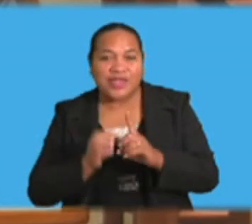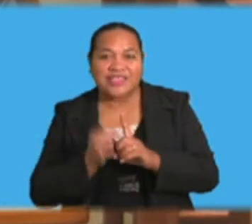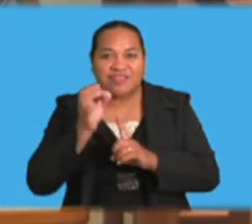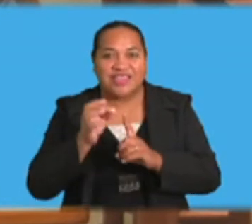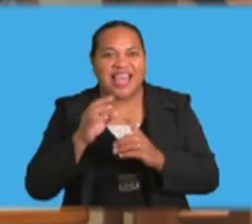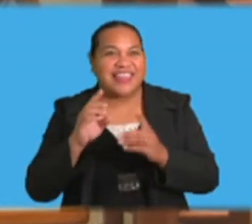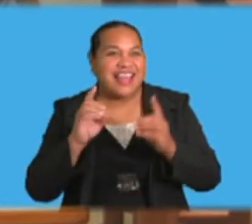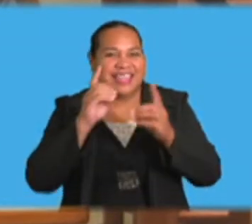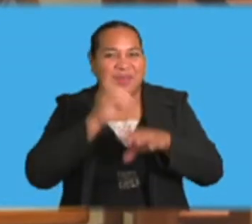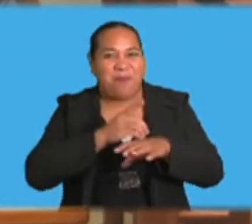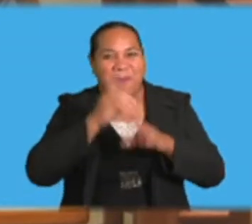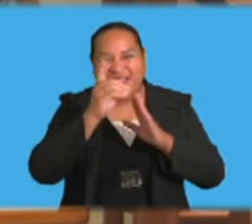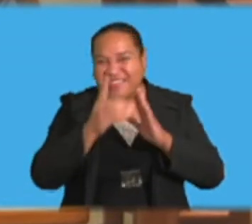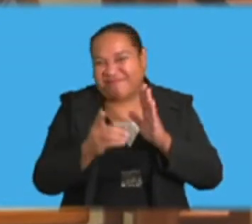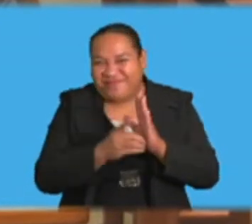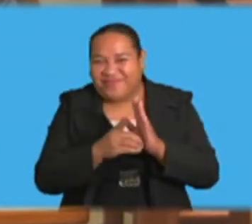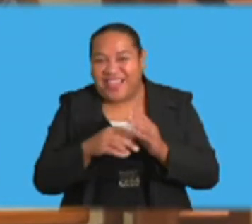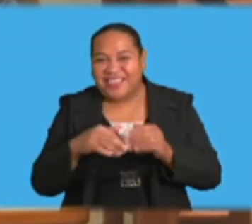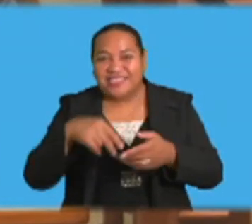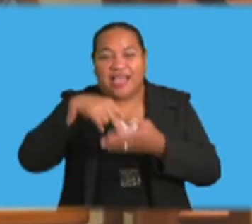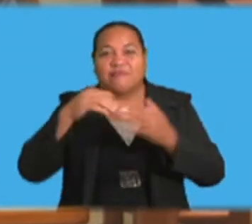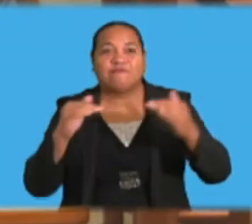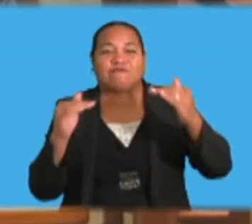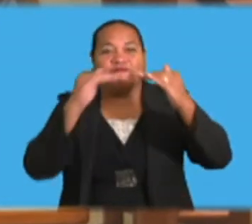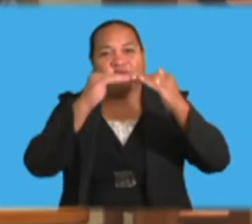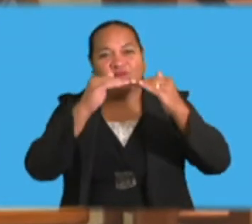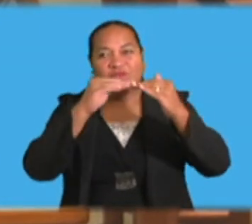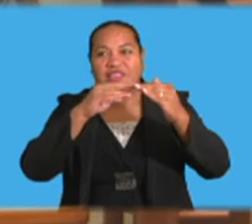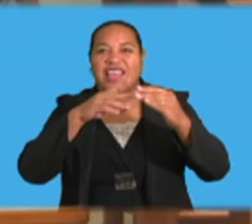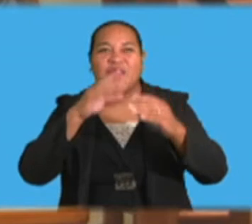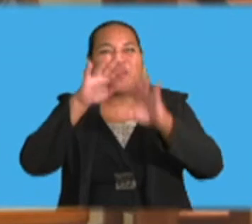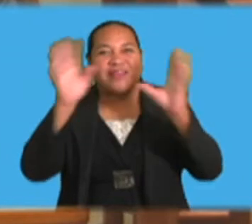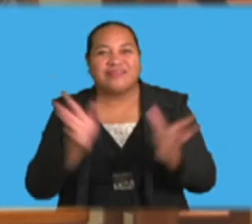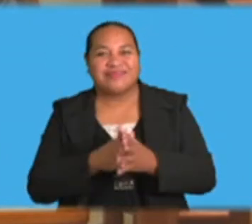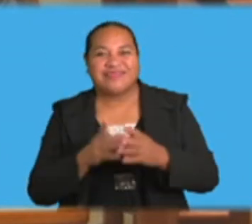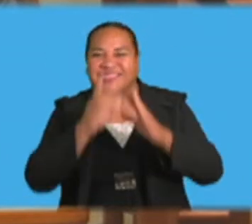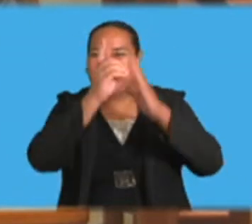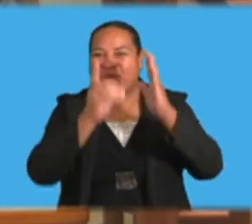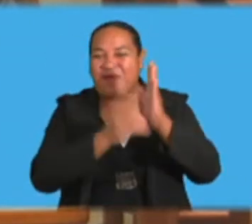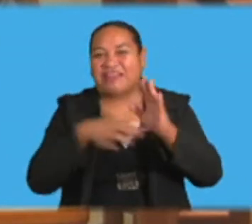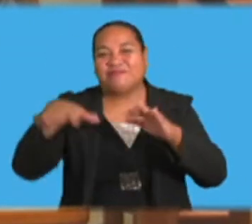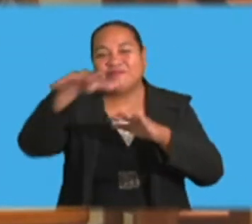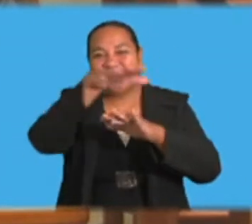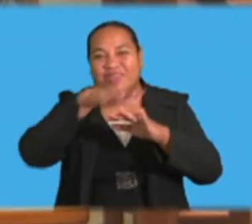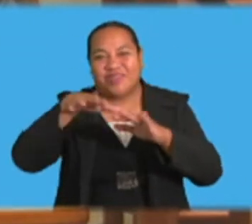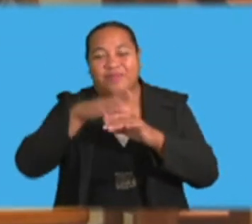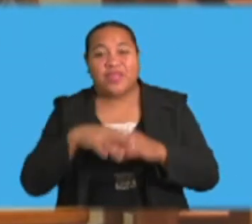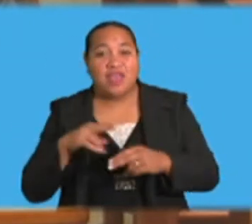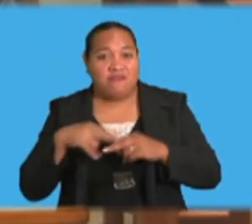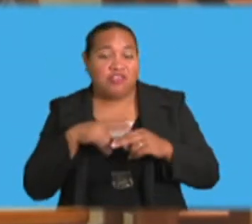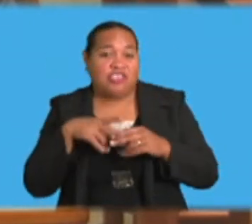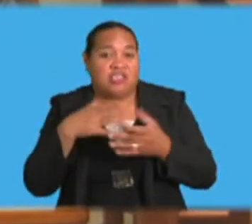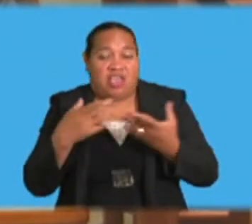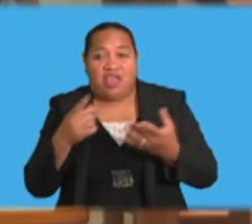standing and strength of Fiji in the world diplomatic arena. Fiji has adequate redress mechanisms